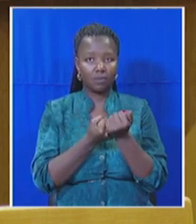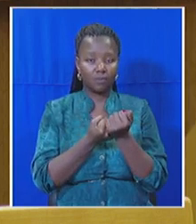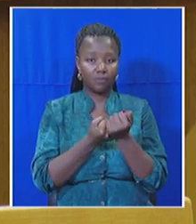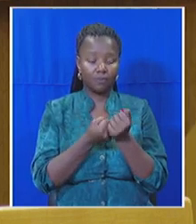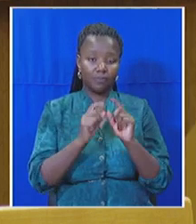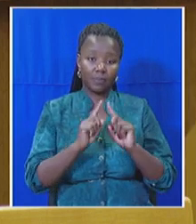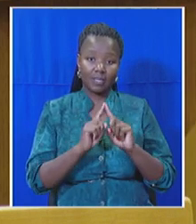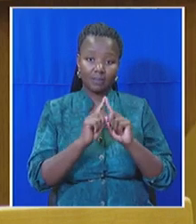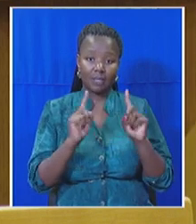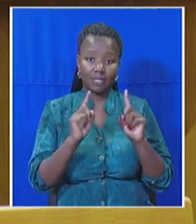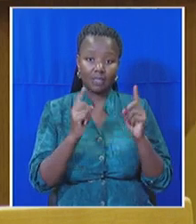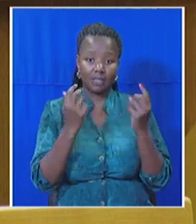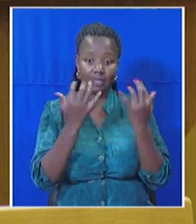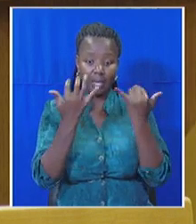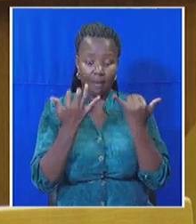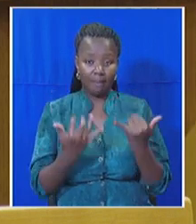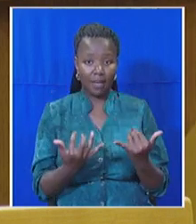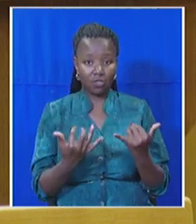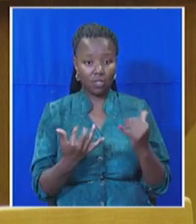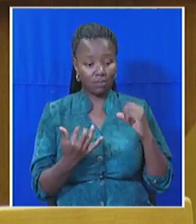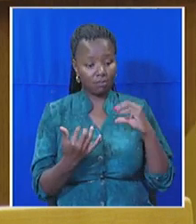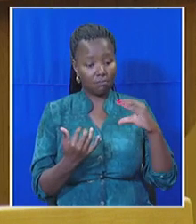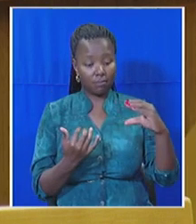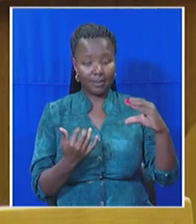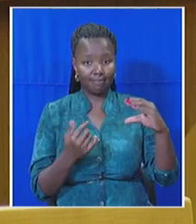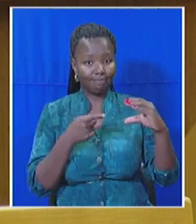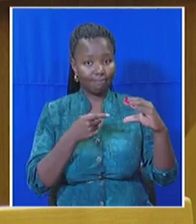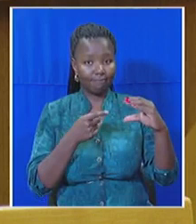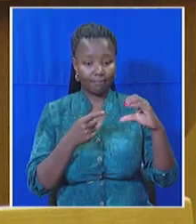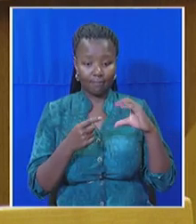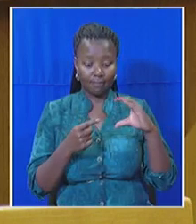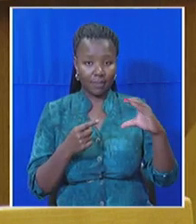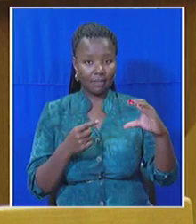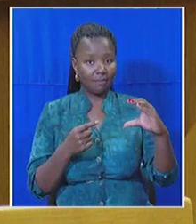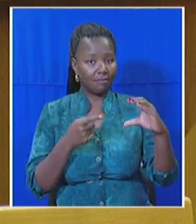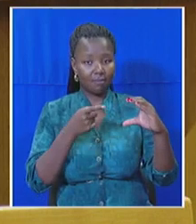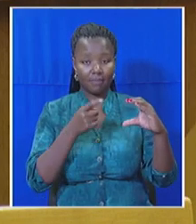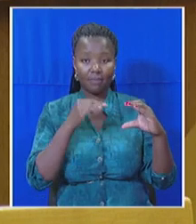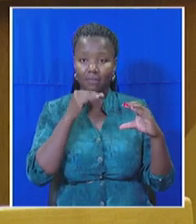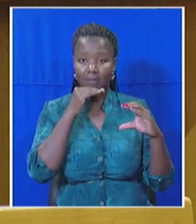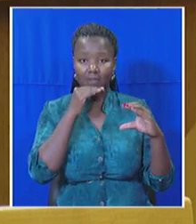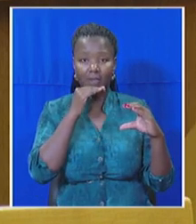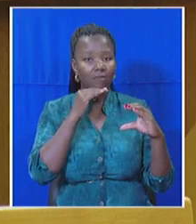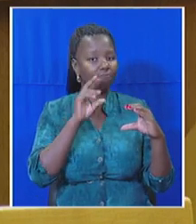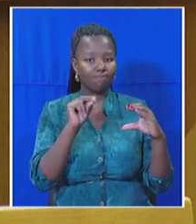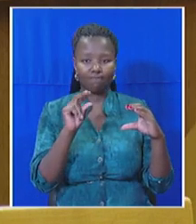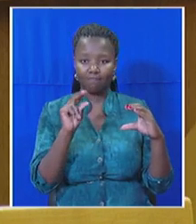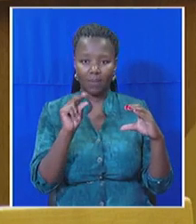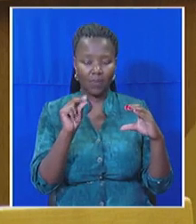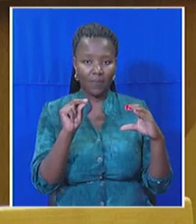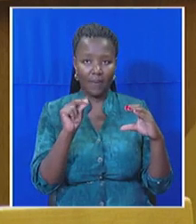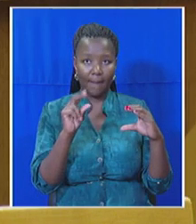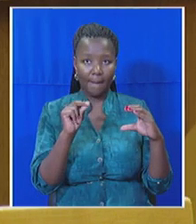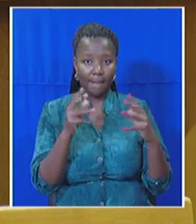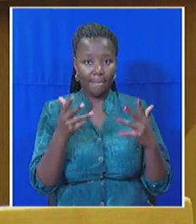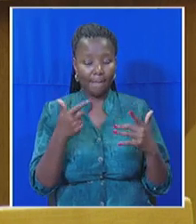However, the budget that has been allocated to this committee or department is not enough as always. As